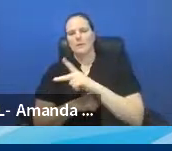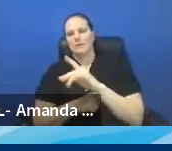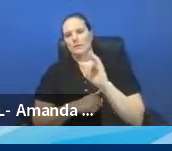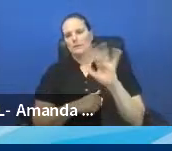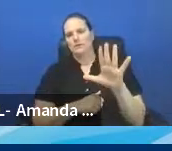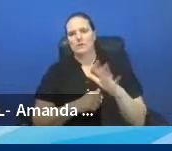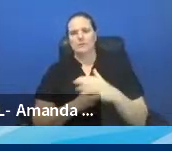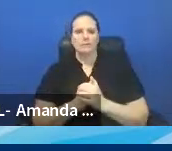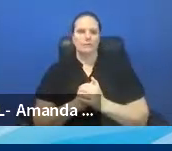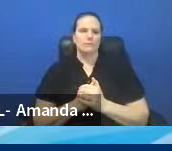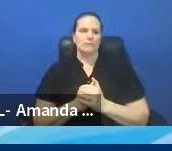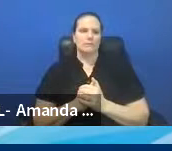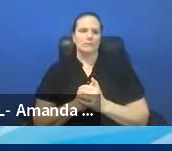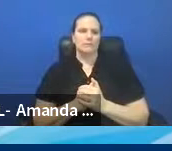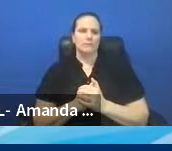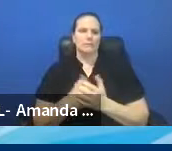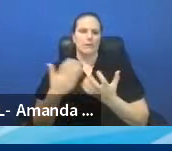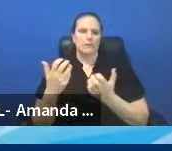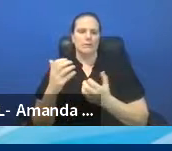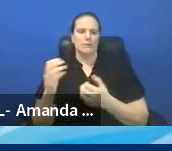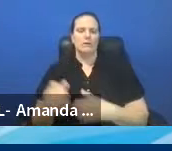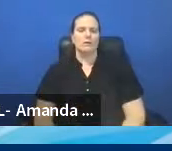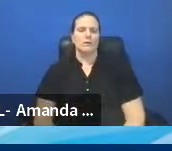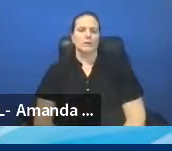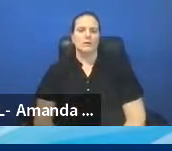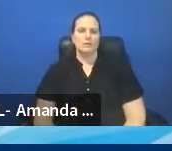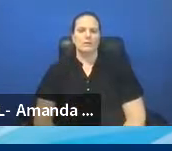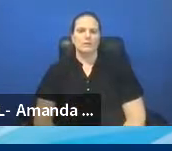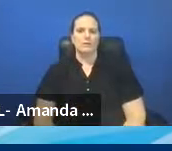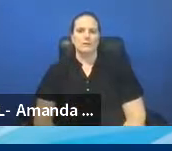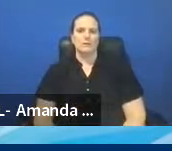where they originally wanted to be anyway.